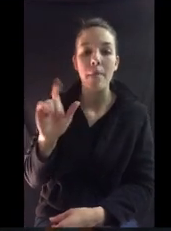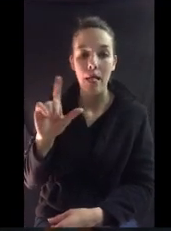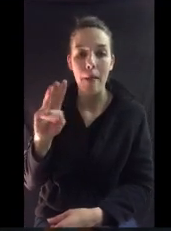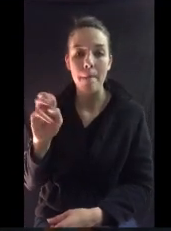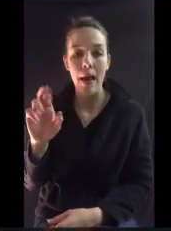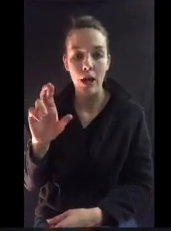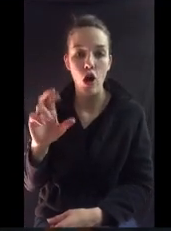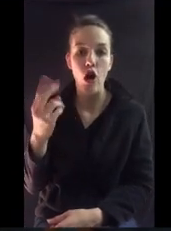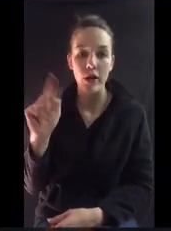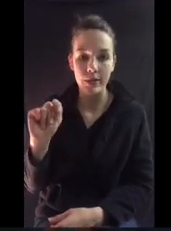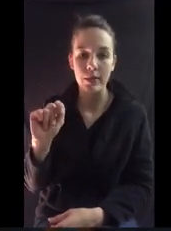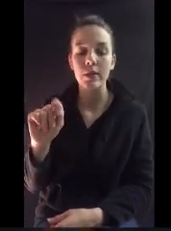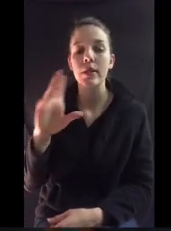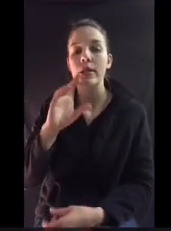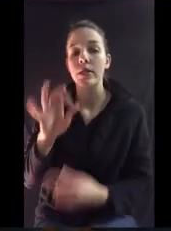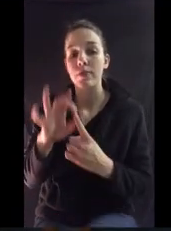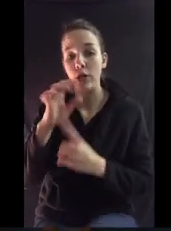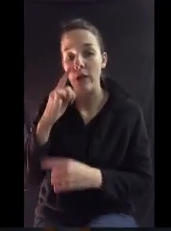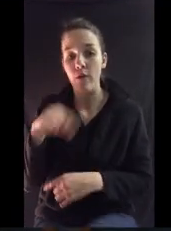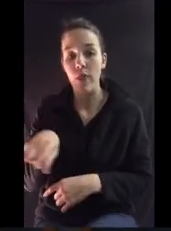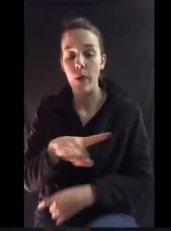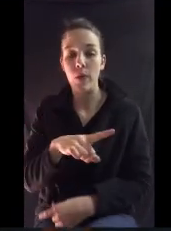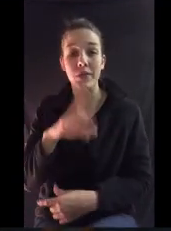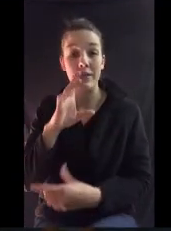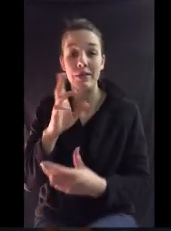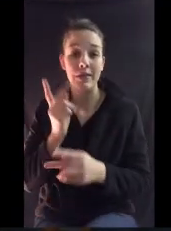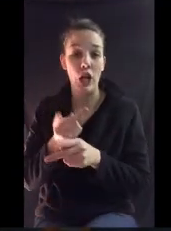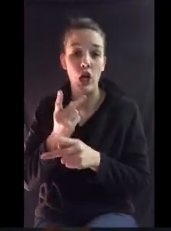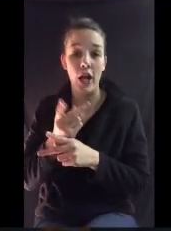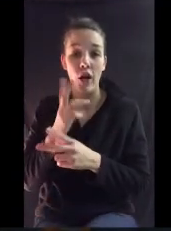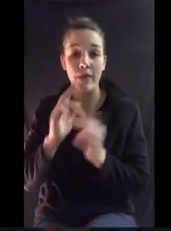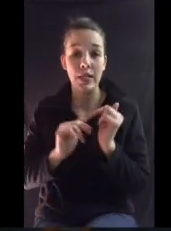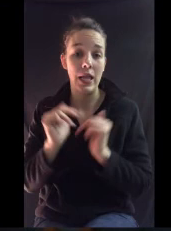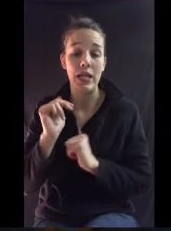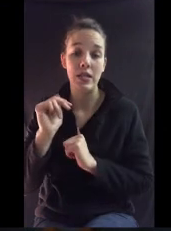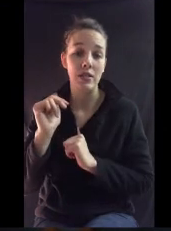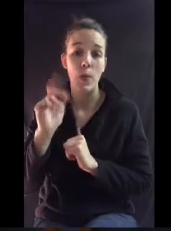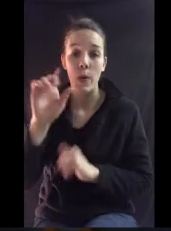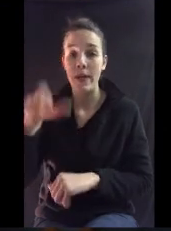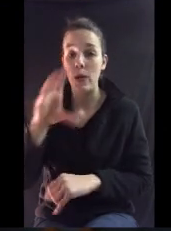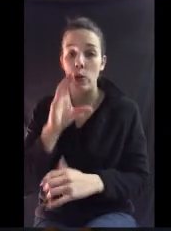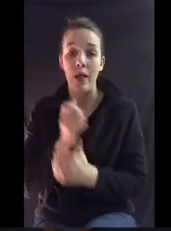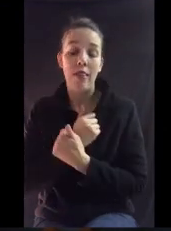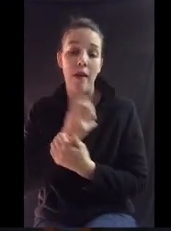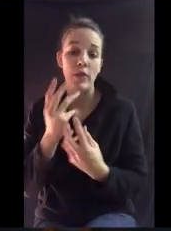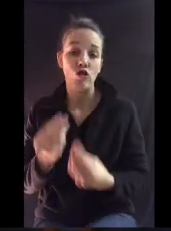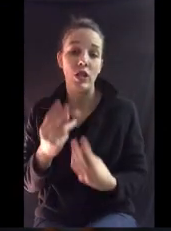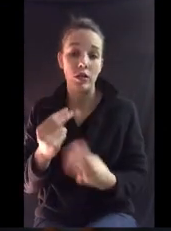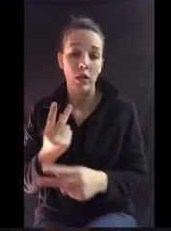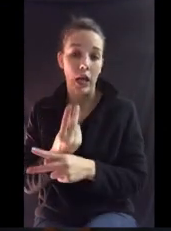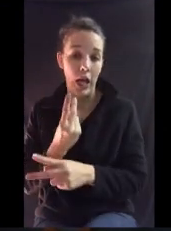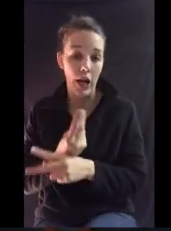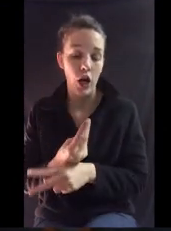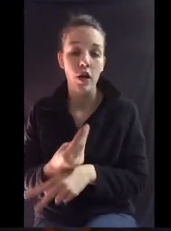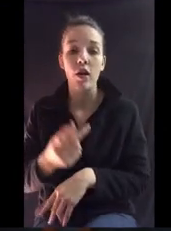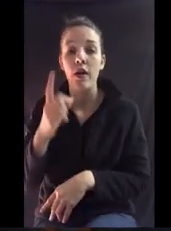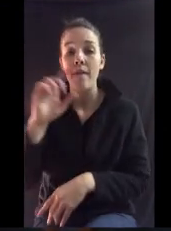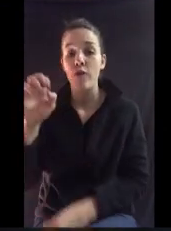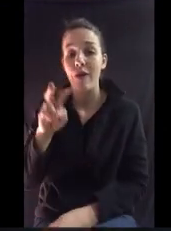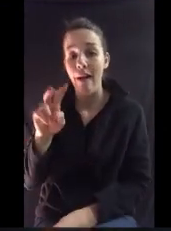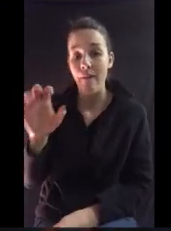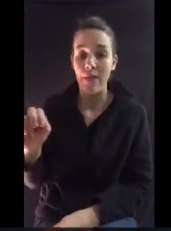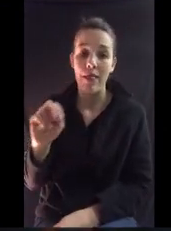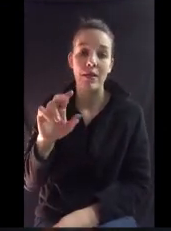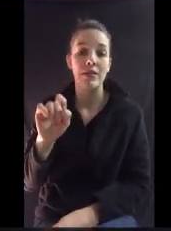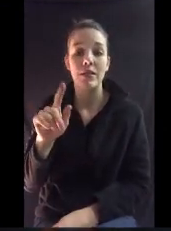Ely, and Bill Meinhardt. We pray especially for those in our care facilities as well who are in need of your loving, gentle